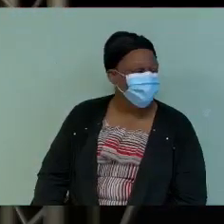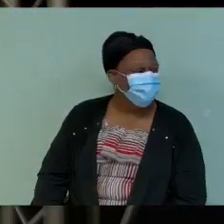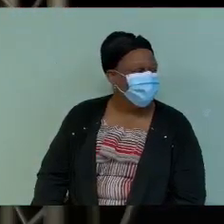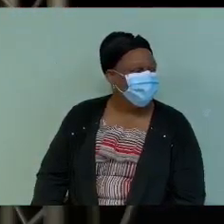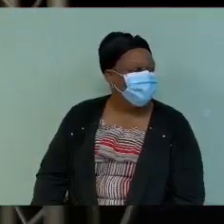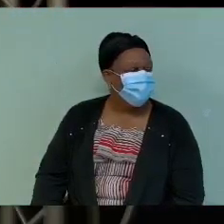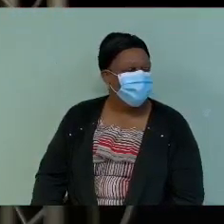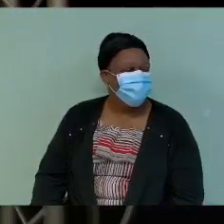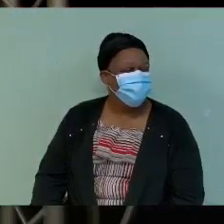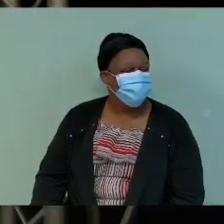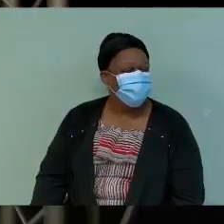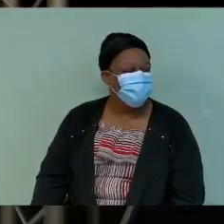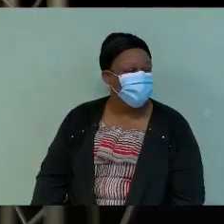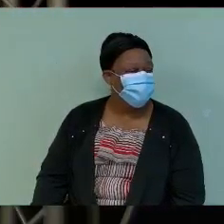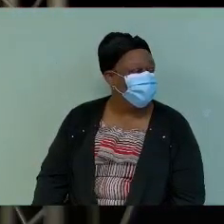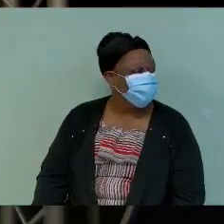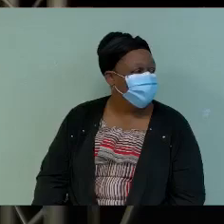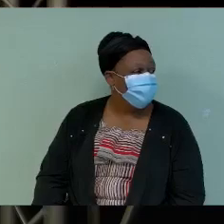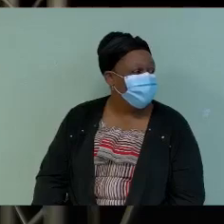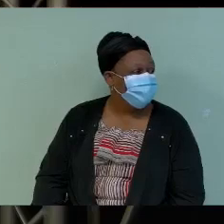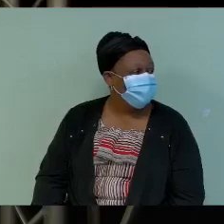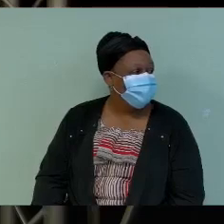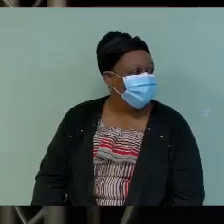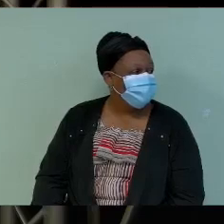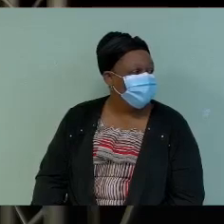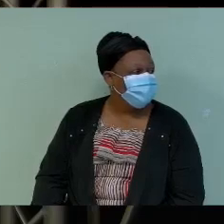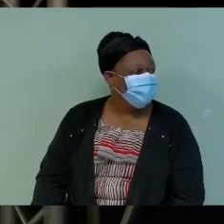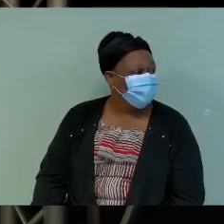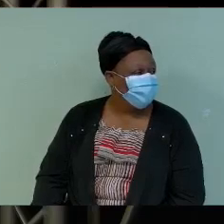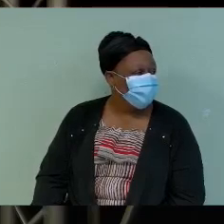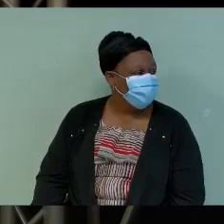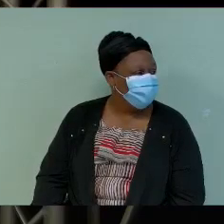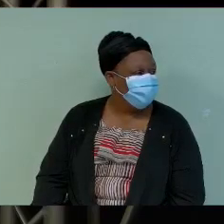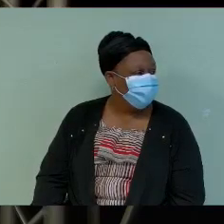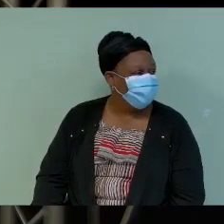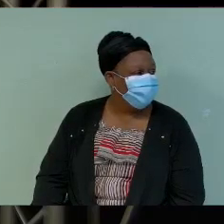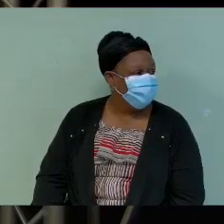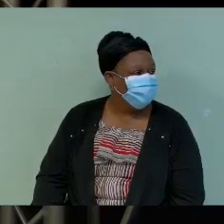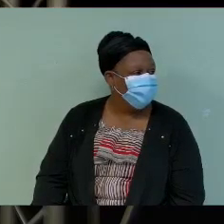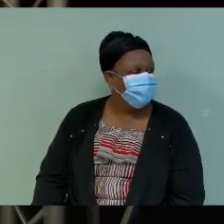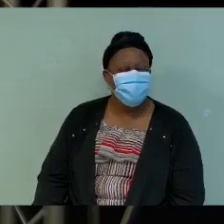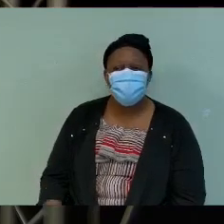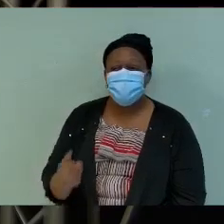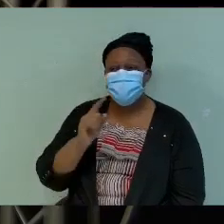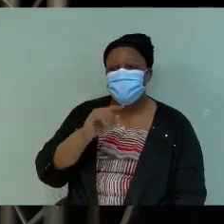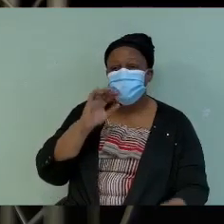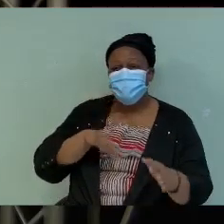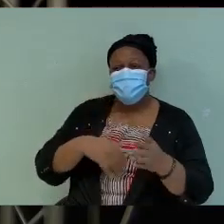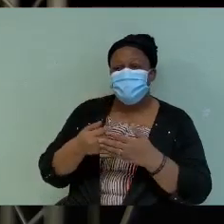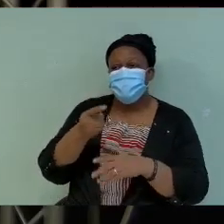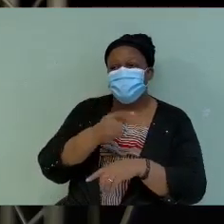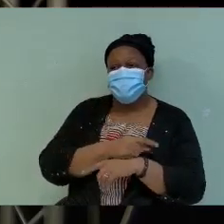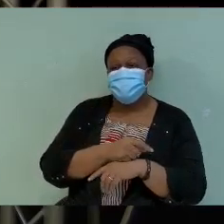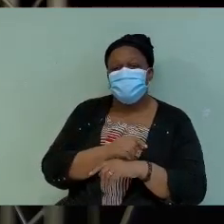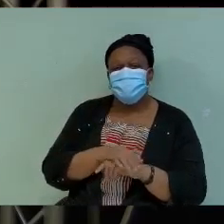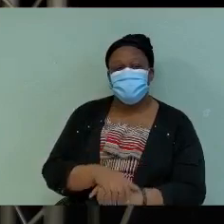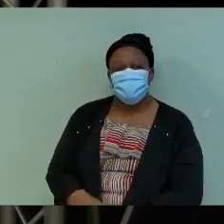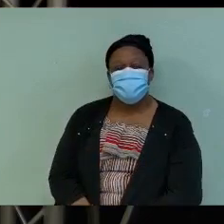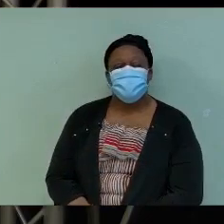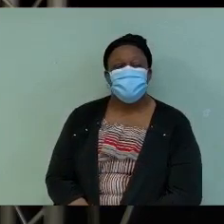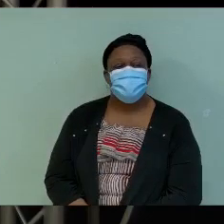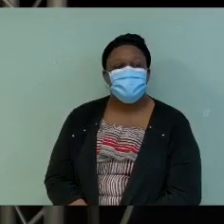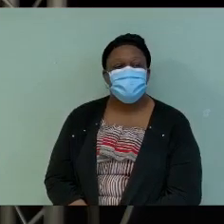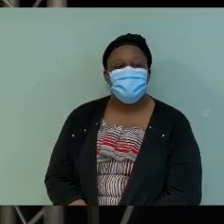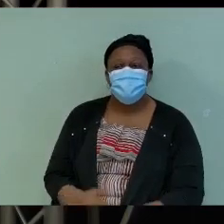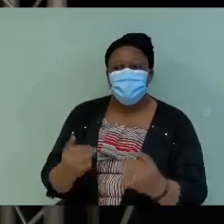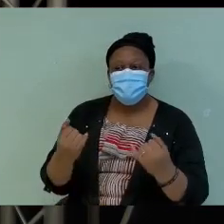Thank you very much, Mr. Samuel, for your birthday wishes, and also to Superintendent Henry. Thank you very